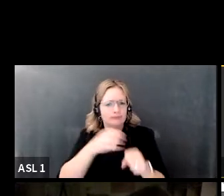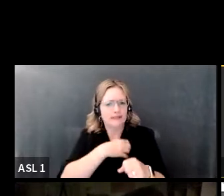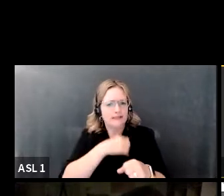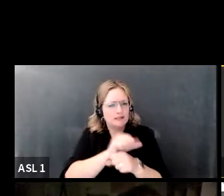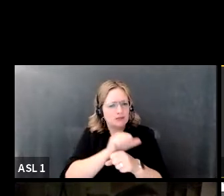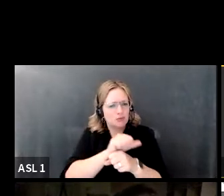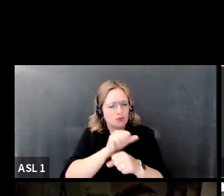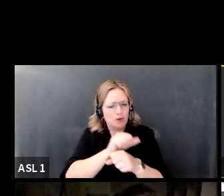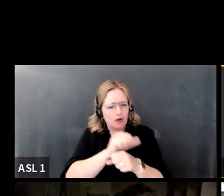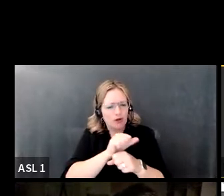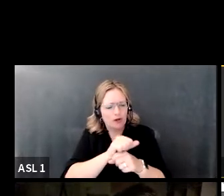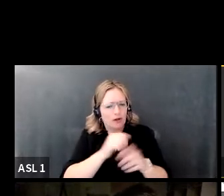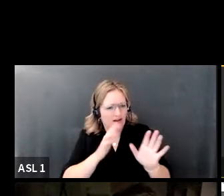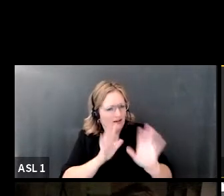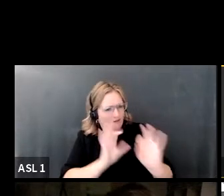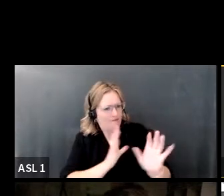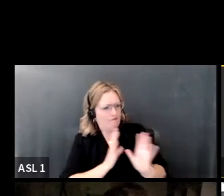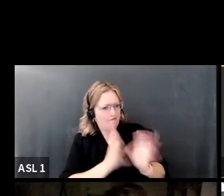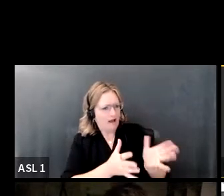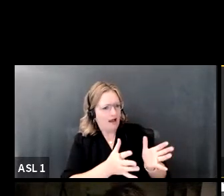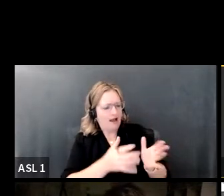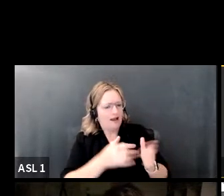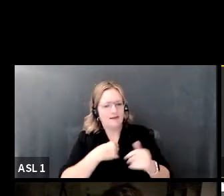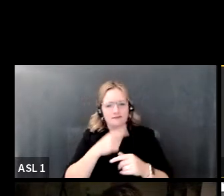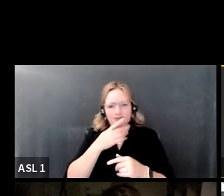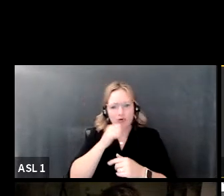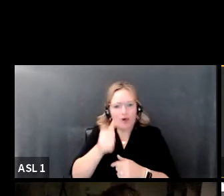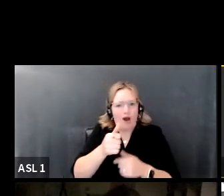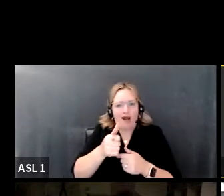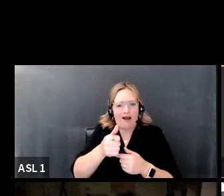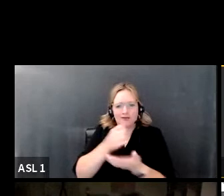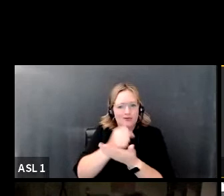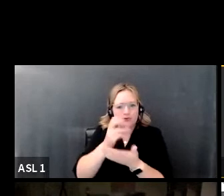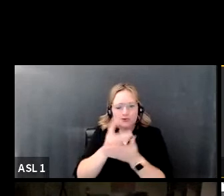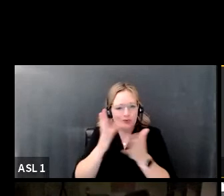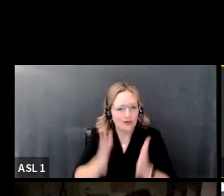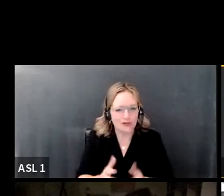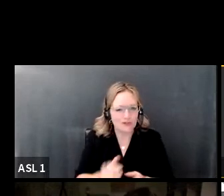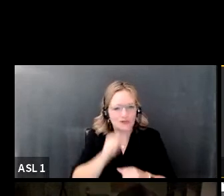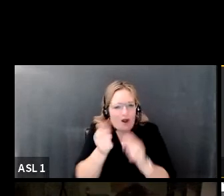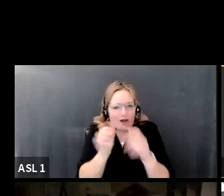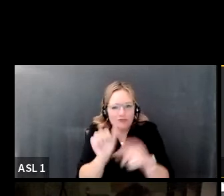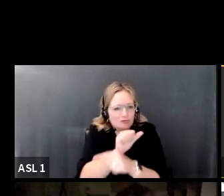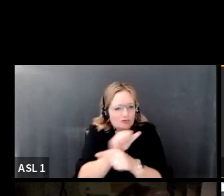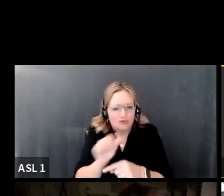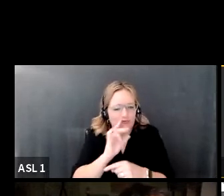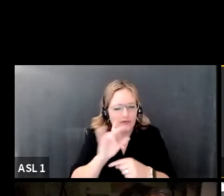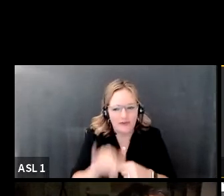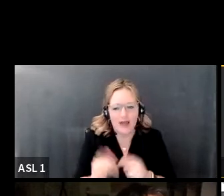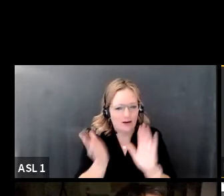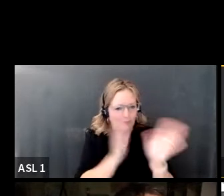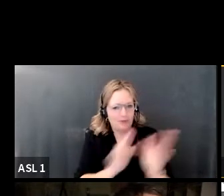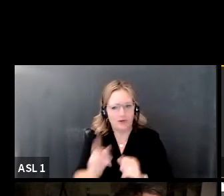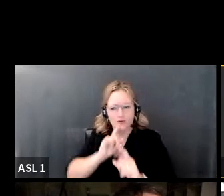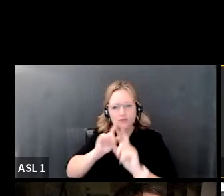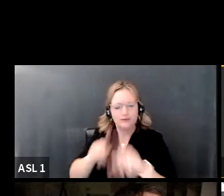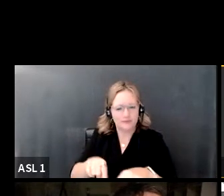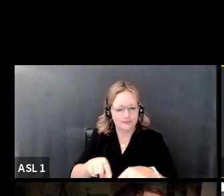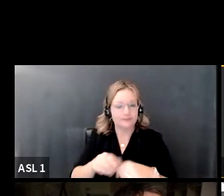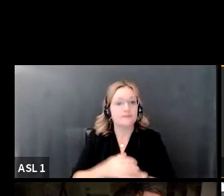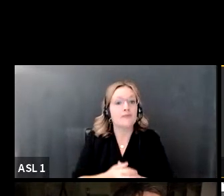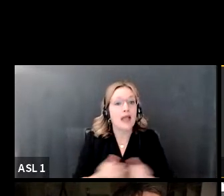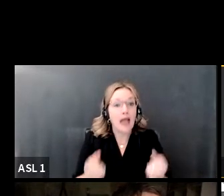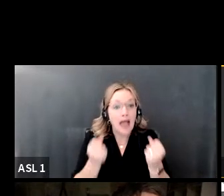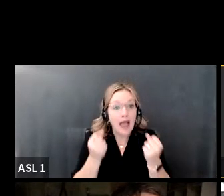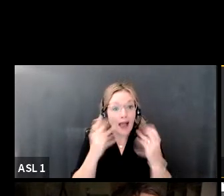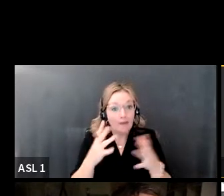them up doing social work they are not the best trained or the best prepared to do to illustrate the number of calls that police